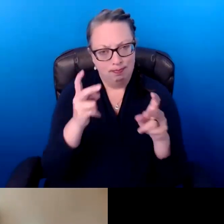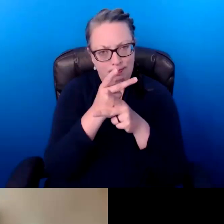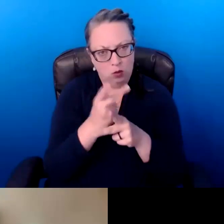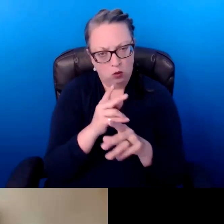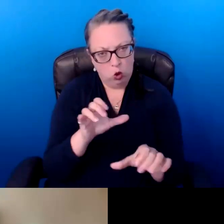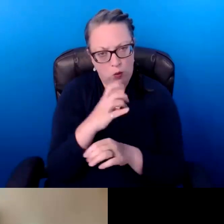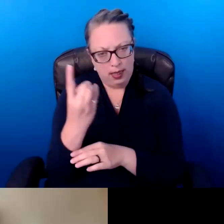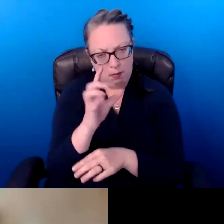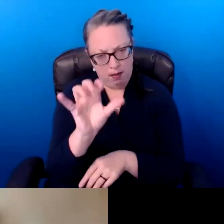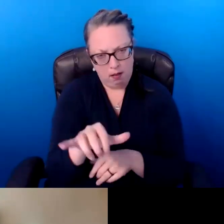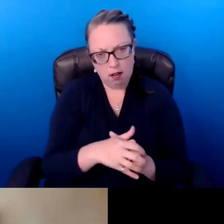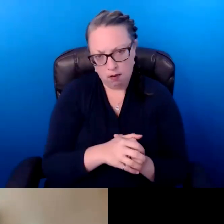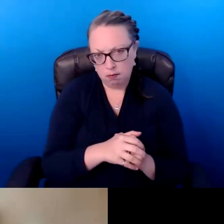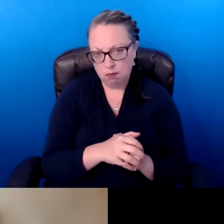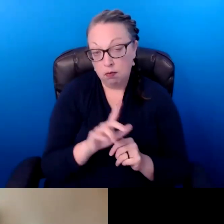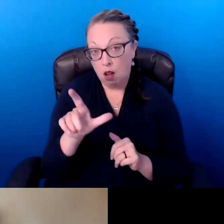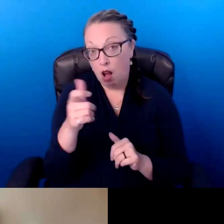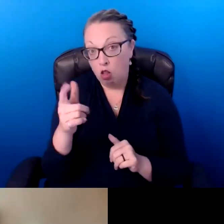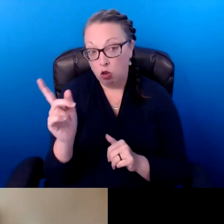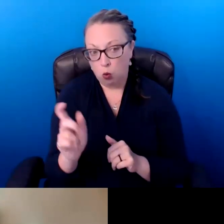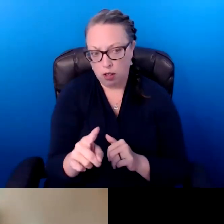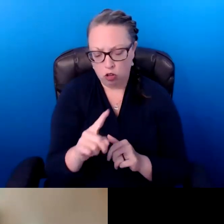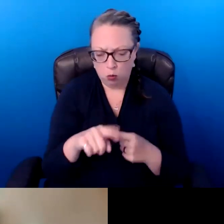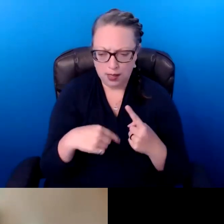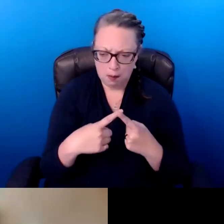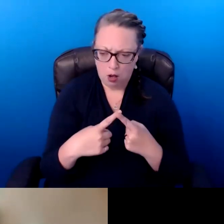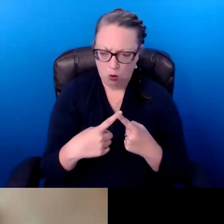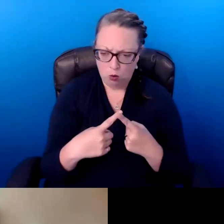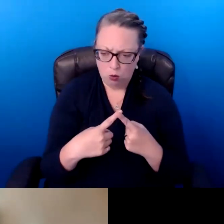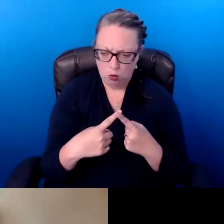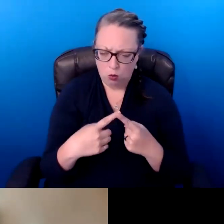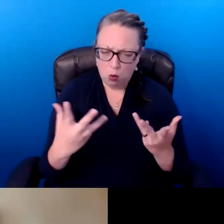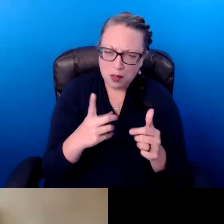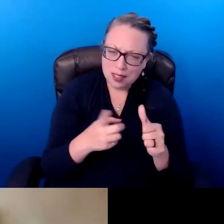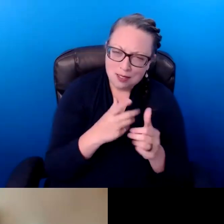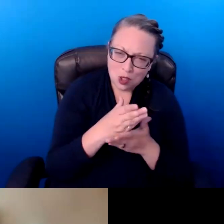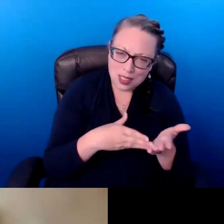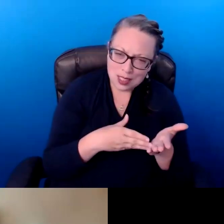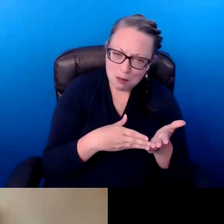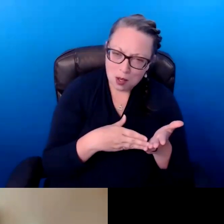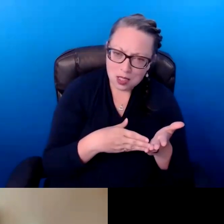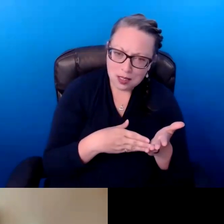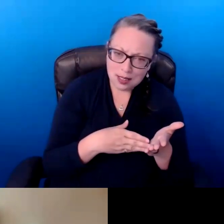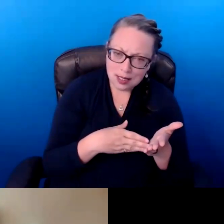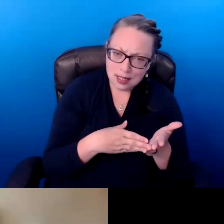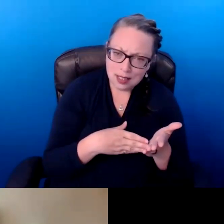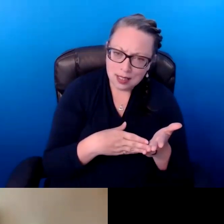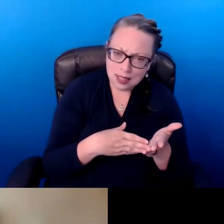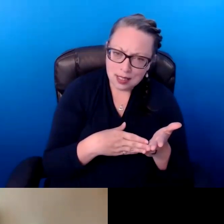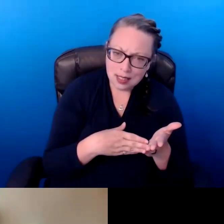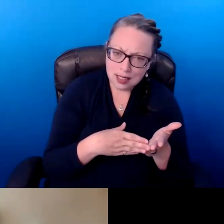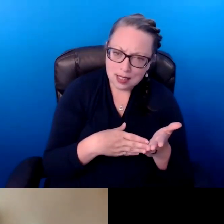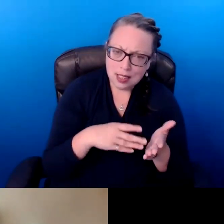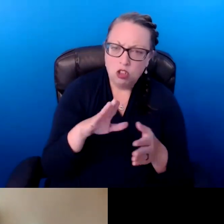like that. The other question was on, what was the first half was on? Just do